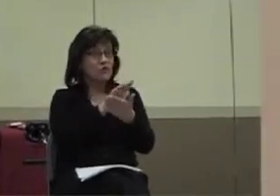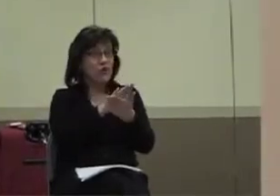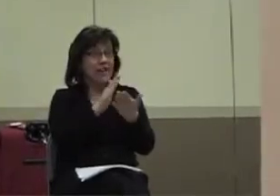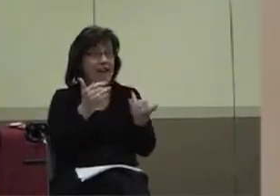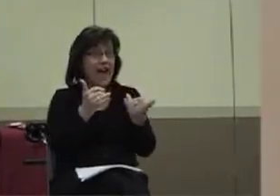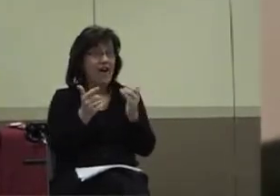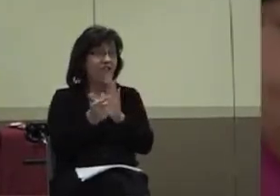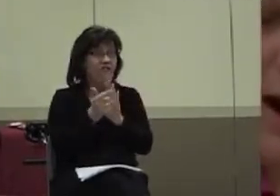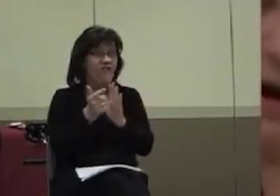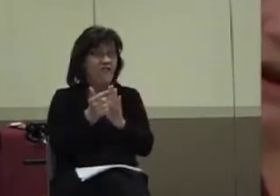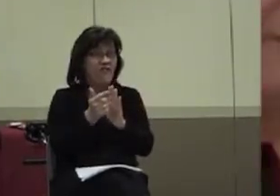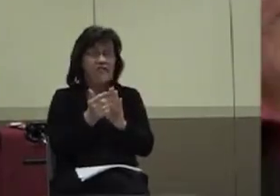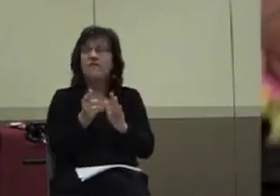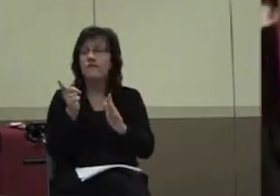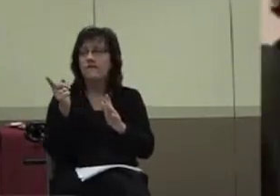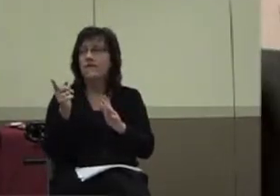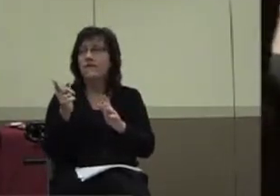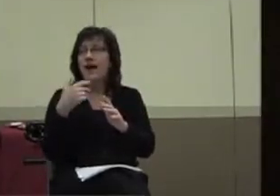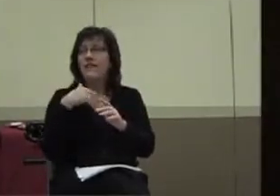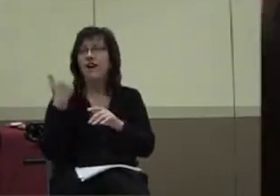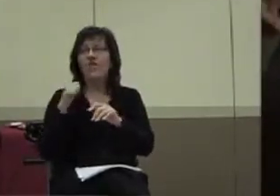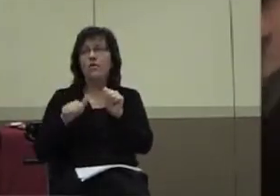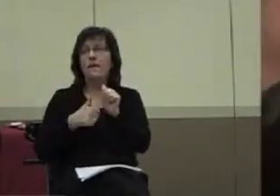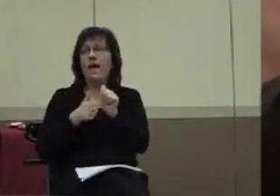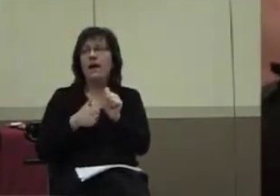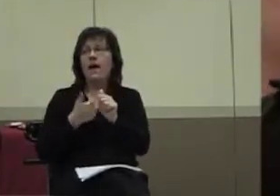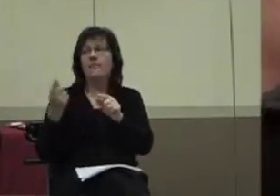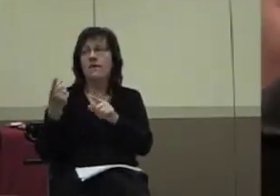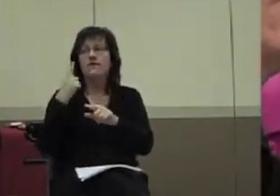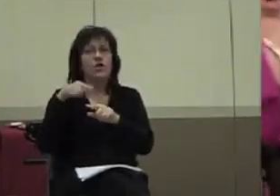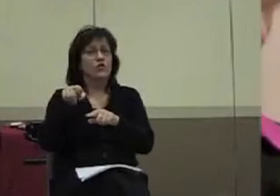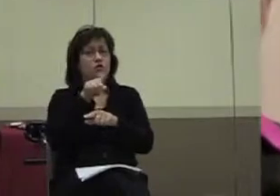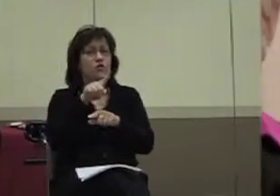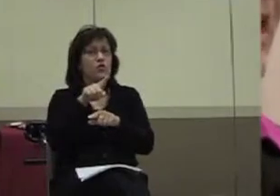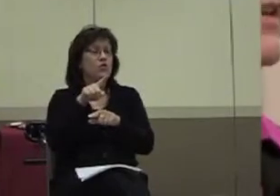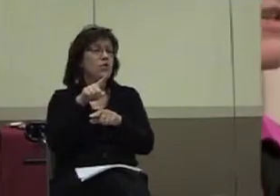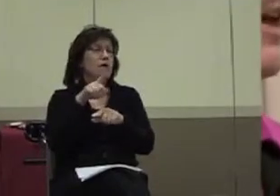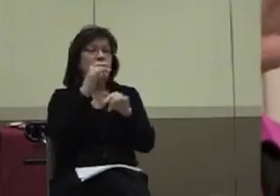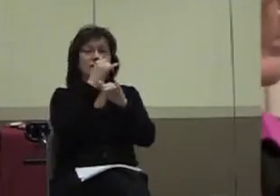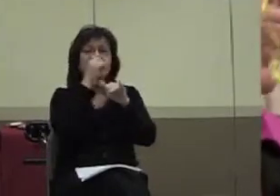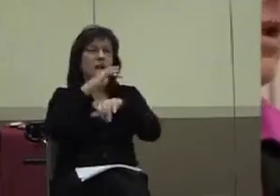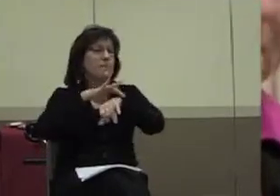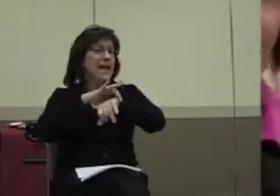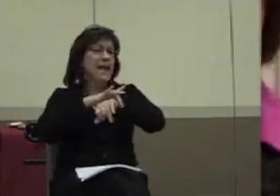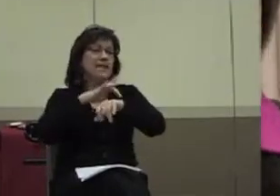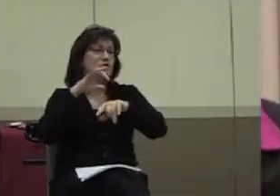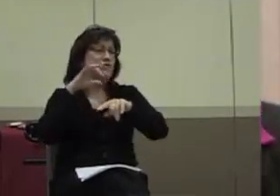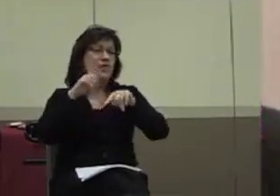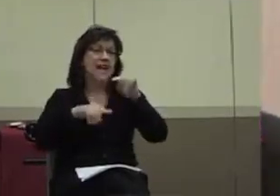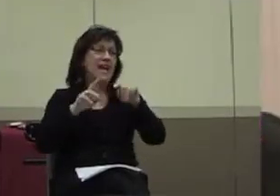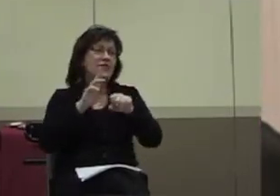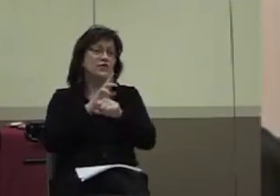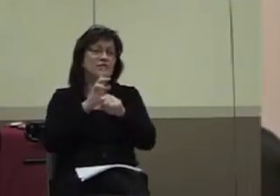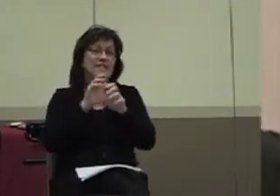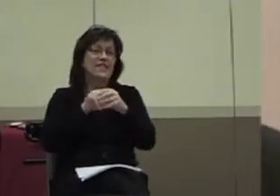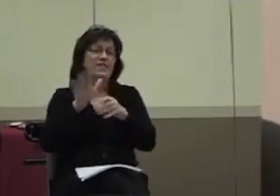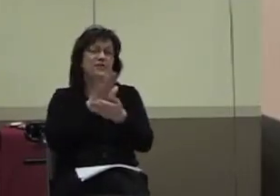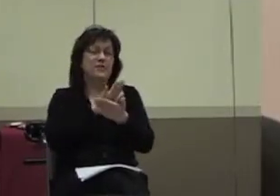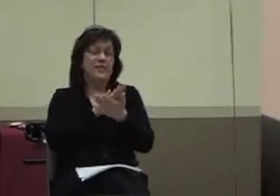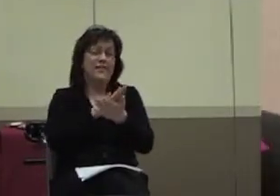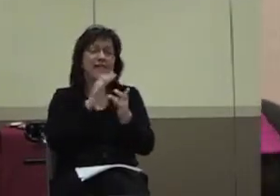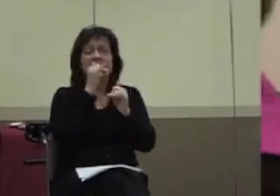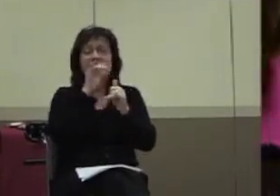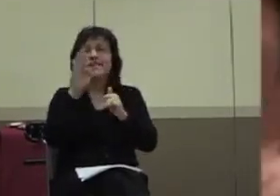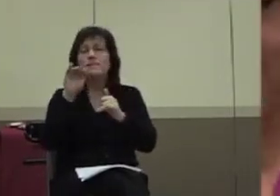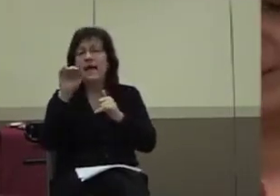If they have, I have other backup bracelets for those of you whose silly bands have been outlawed. So I have silly bands